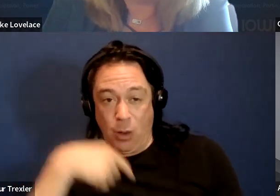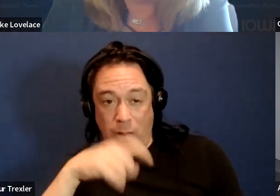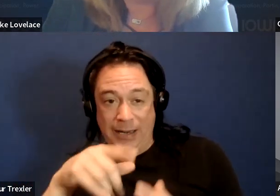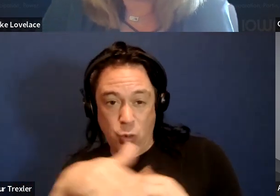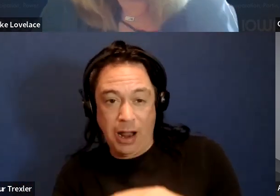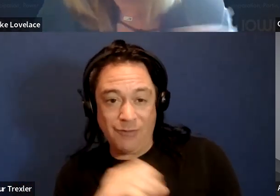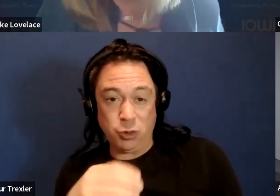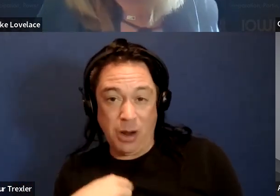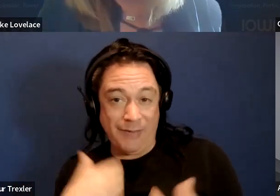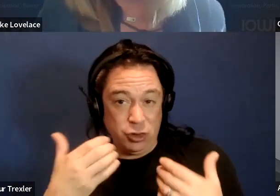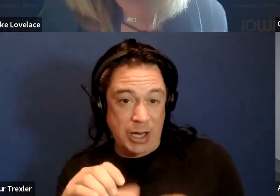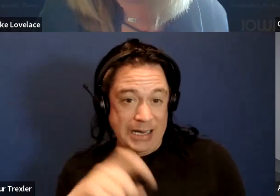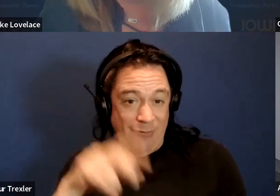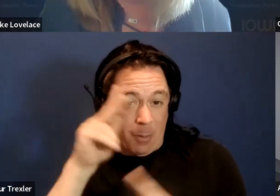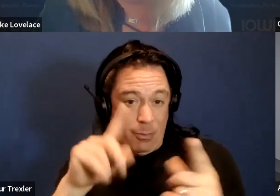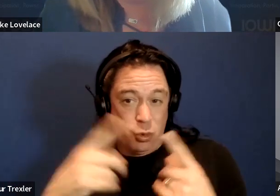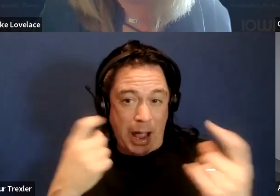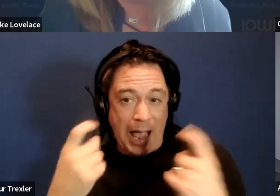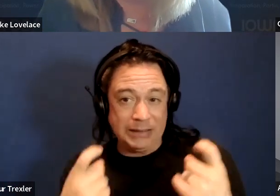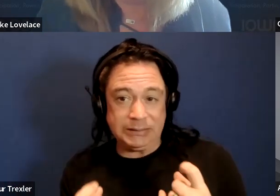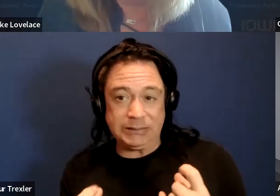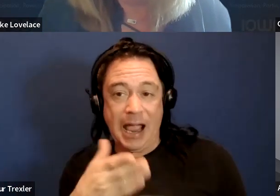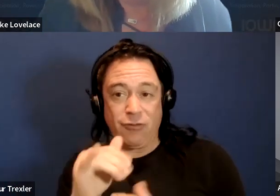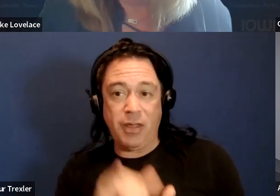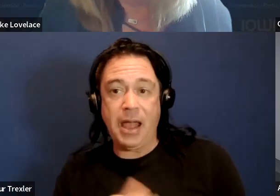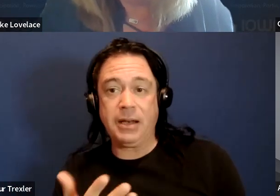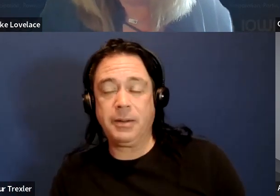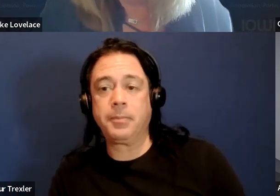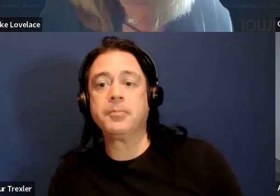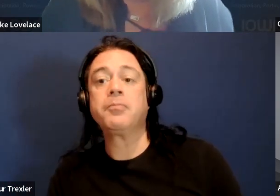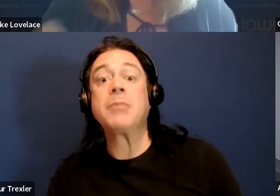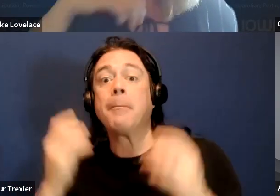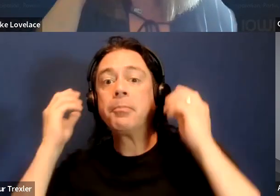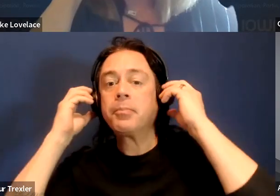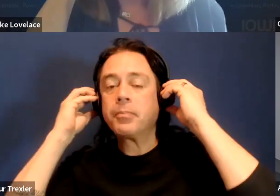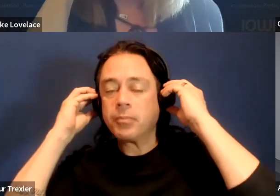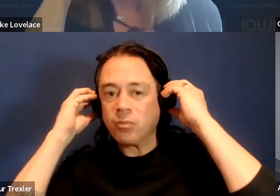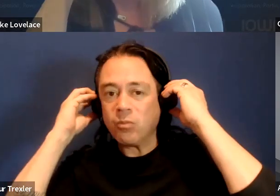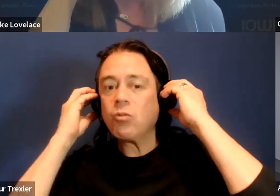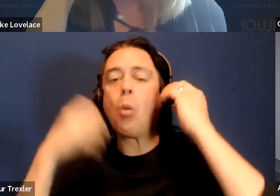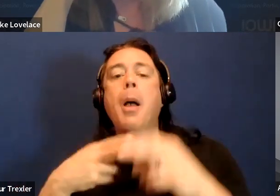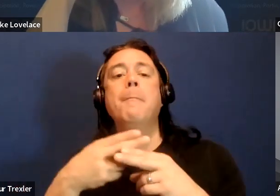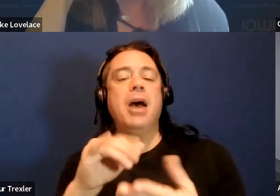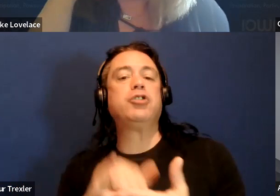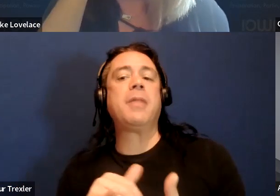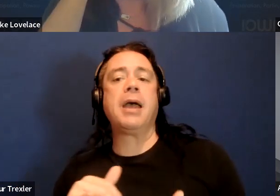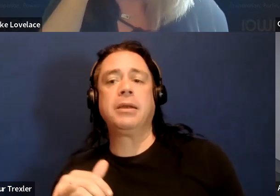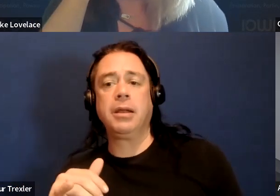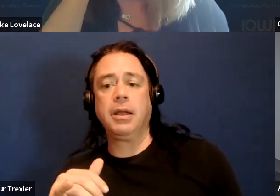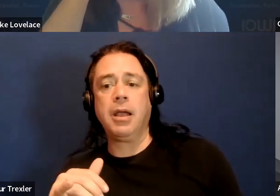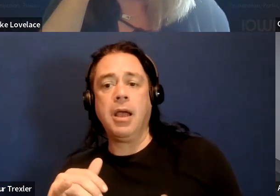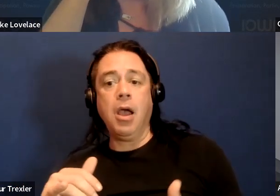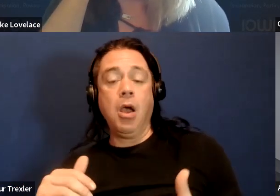So I don't know if we have time for people to ask questions then after that. Yep. I just wanted to mention that we